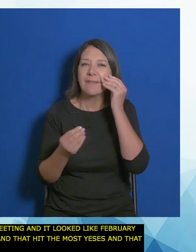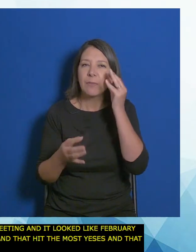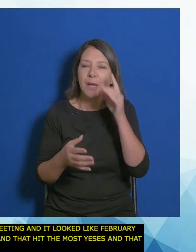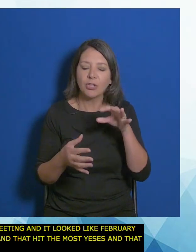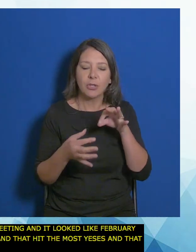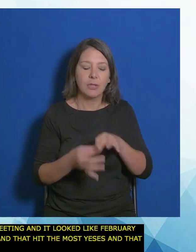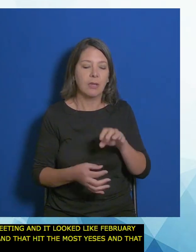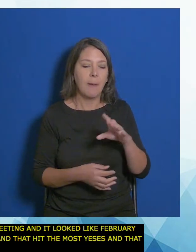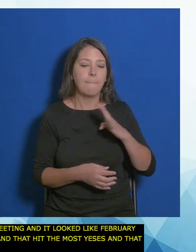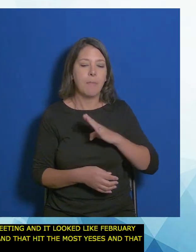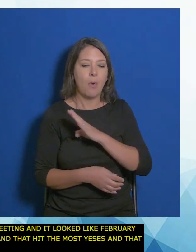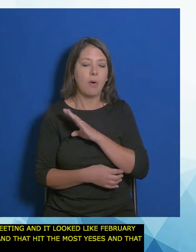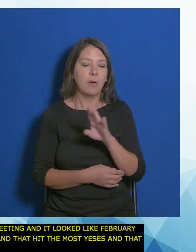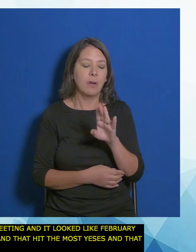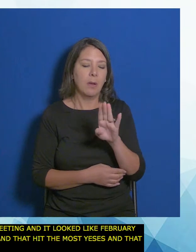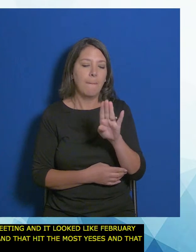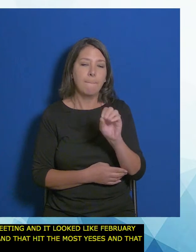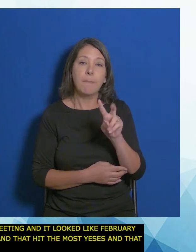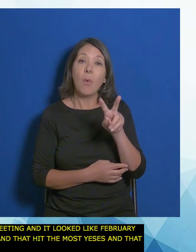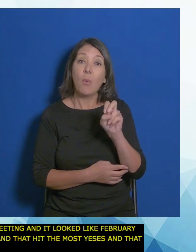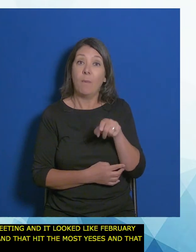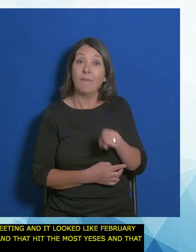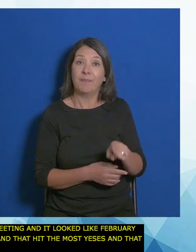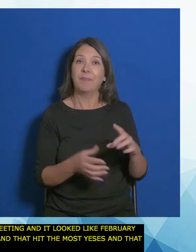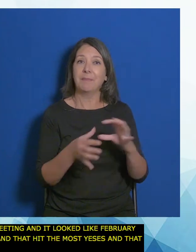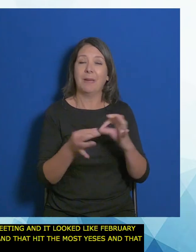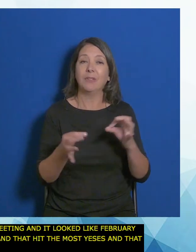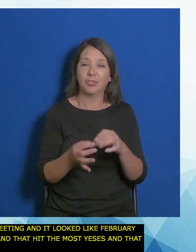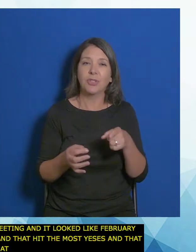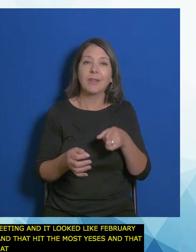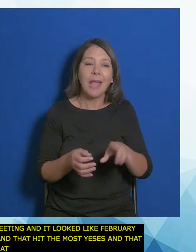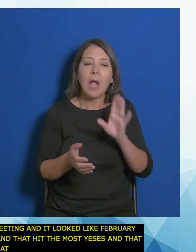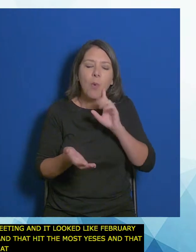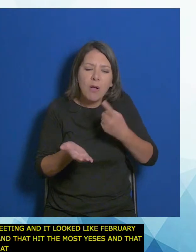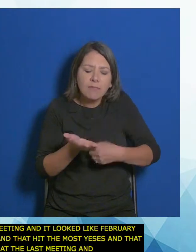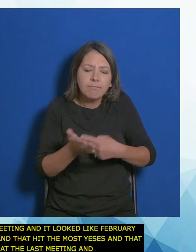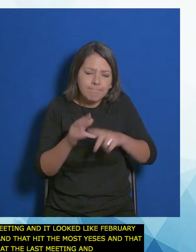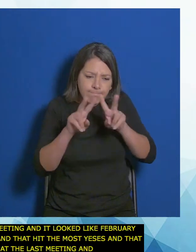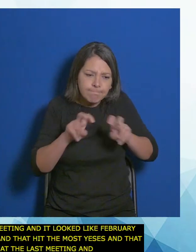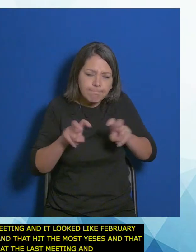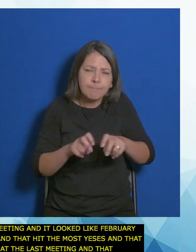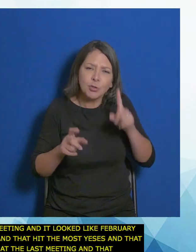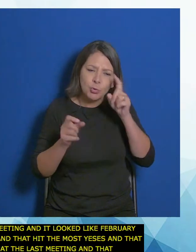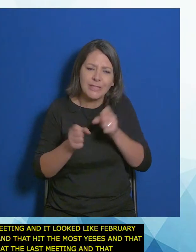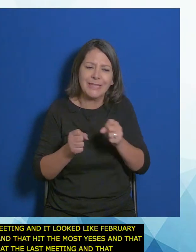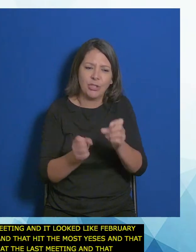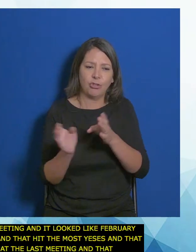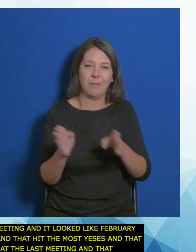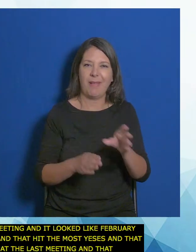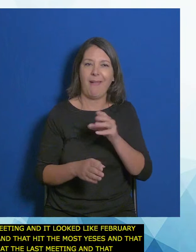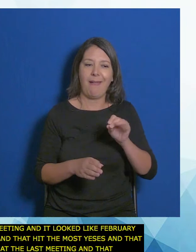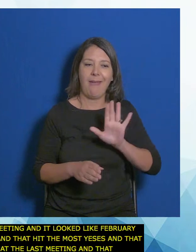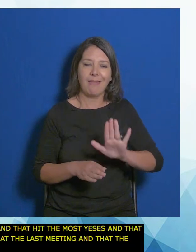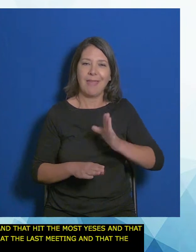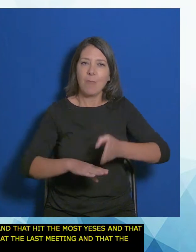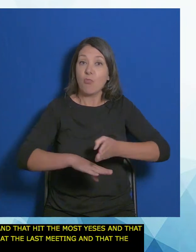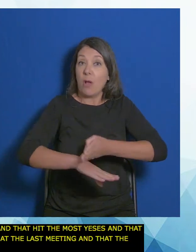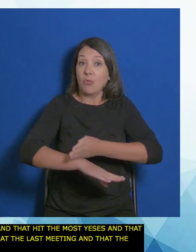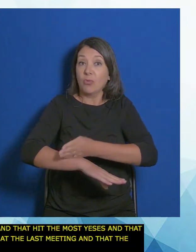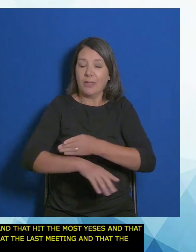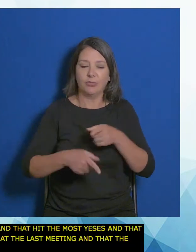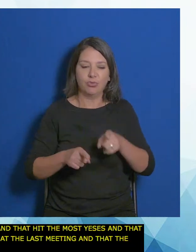Bove mentioned at our last meeting, it's going to look at the strategic plan, the progress that we've made in that first fiscal